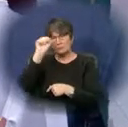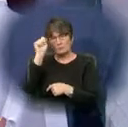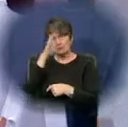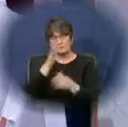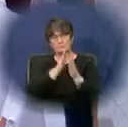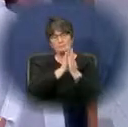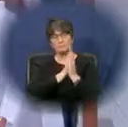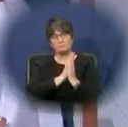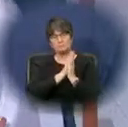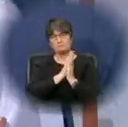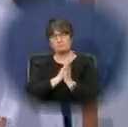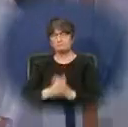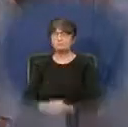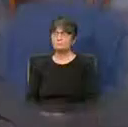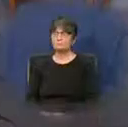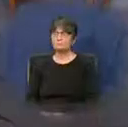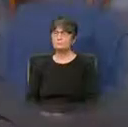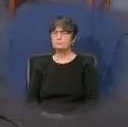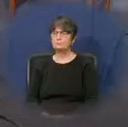ever. Amen.